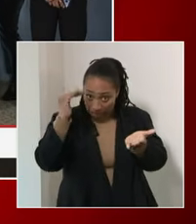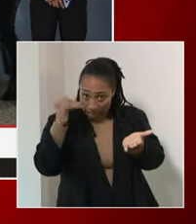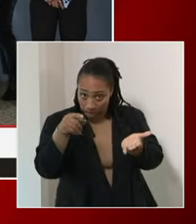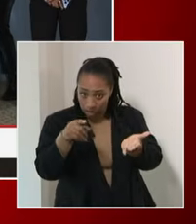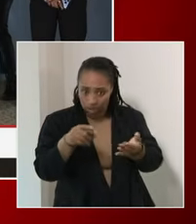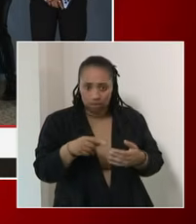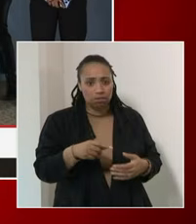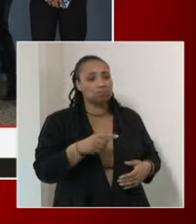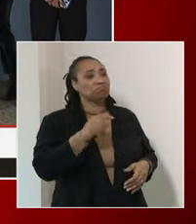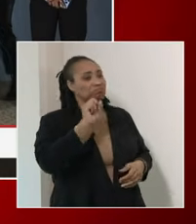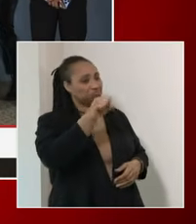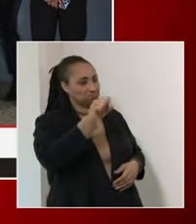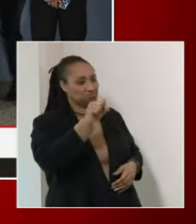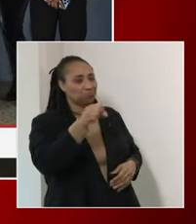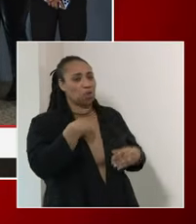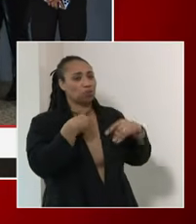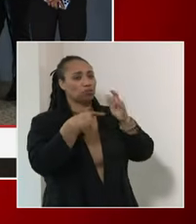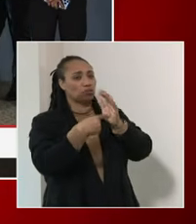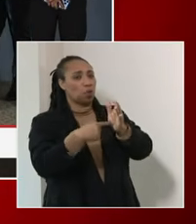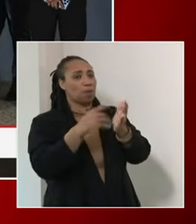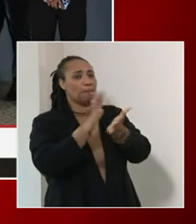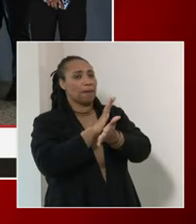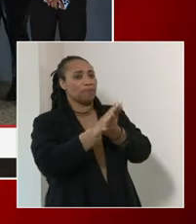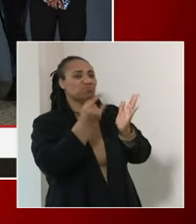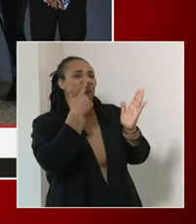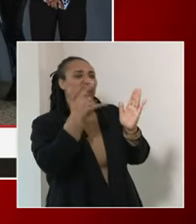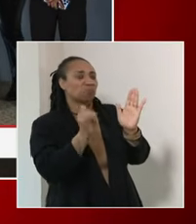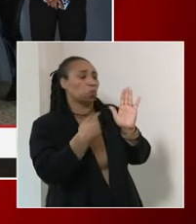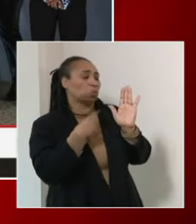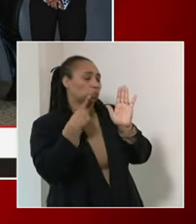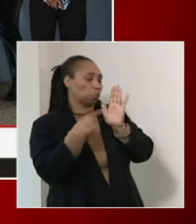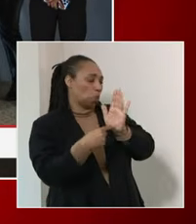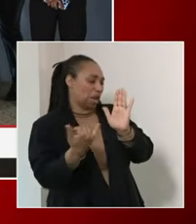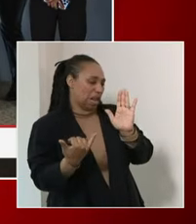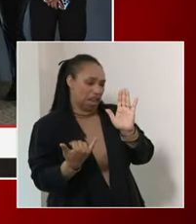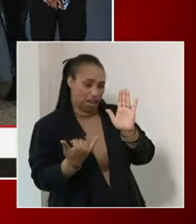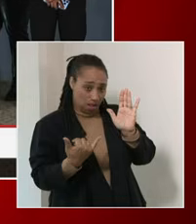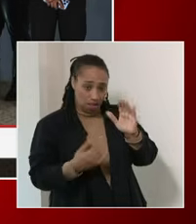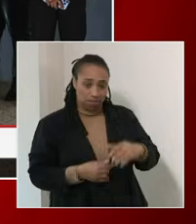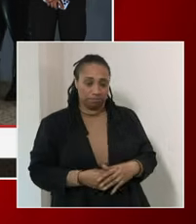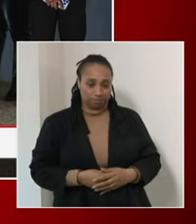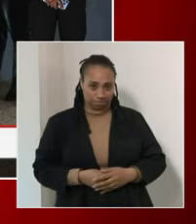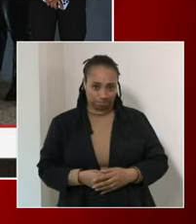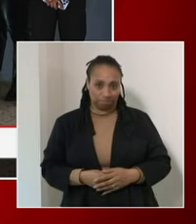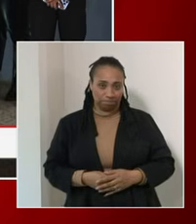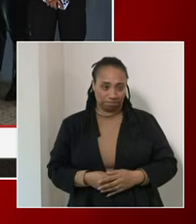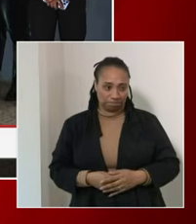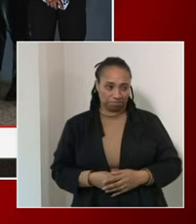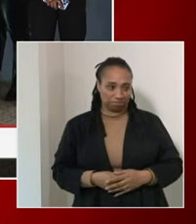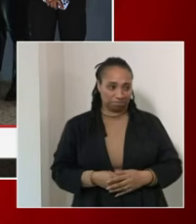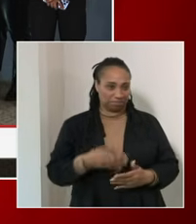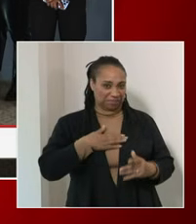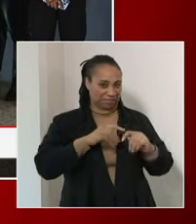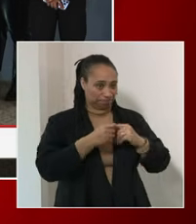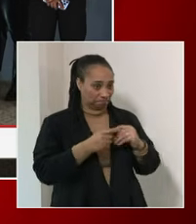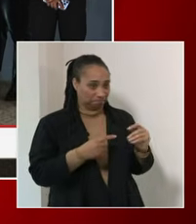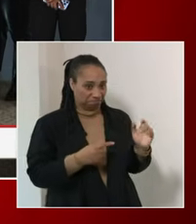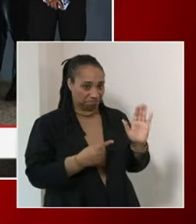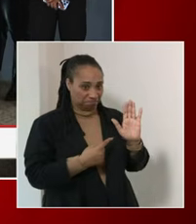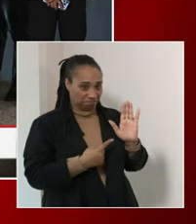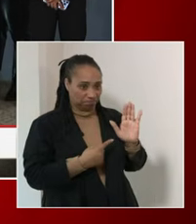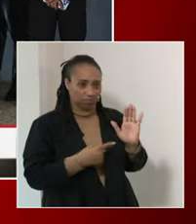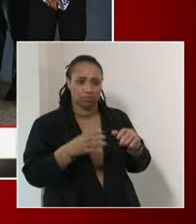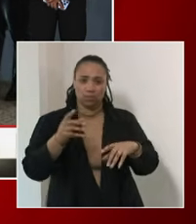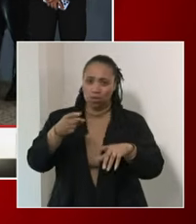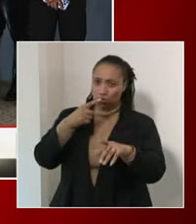about what their responsibility is, and that what our teams will be sharing with them. And I know you said you don't want to give people tickets, but if you ultimately did, what is the ticket